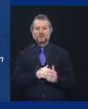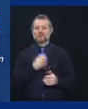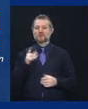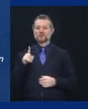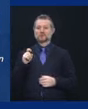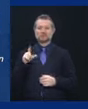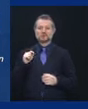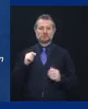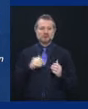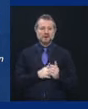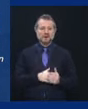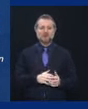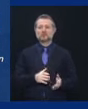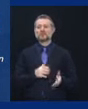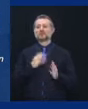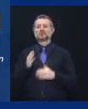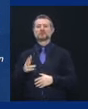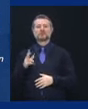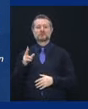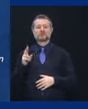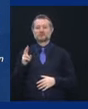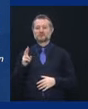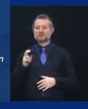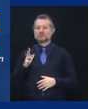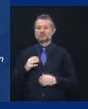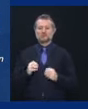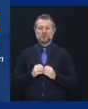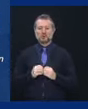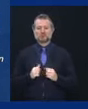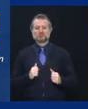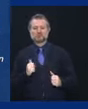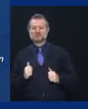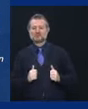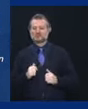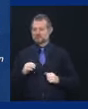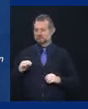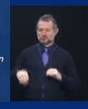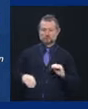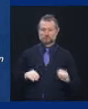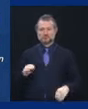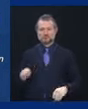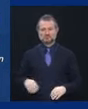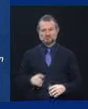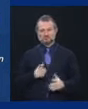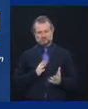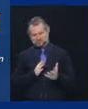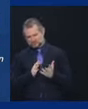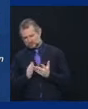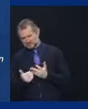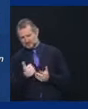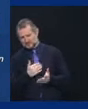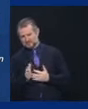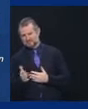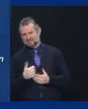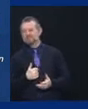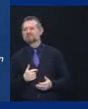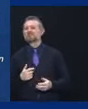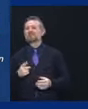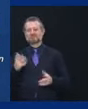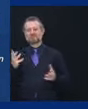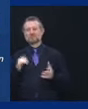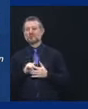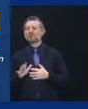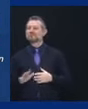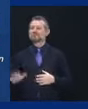aggressive, talking about percentages, showing transparency, people across the state, what regions were